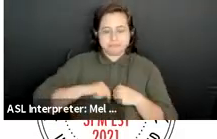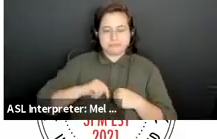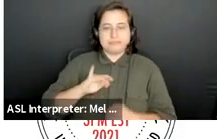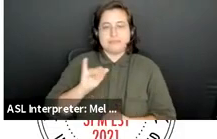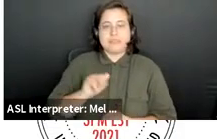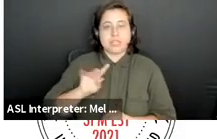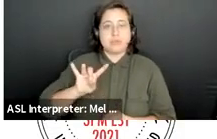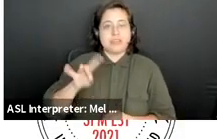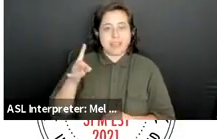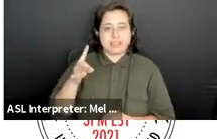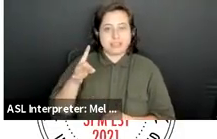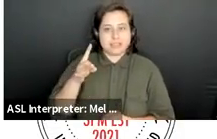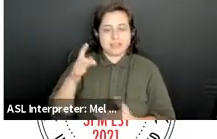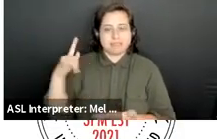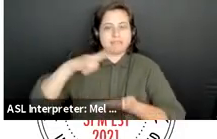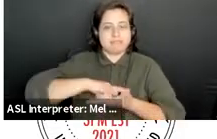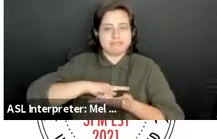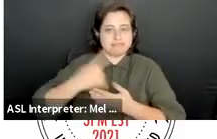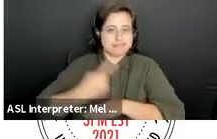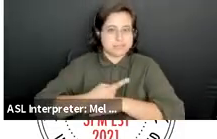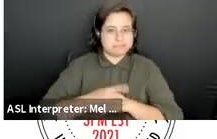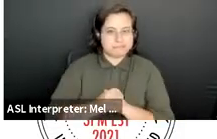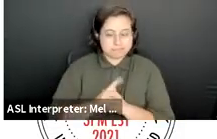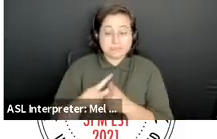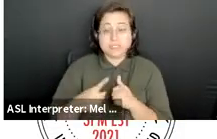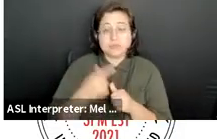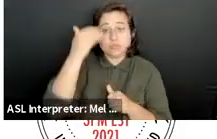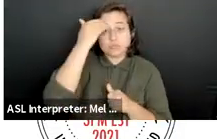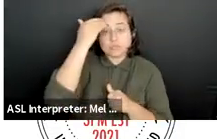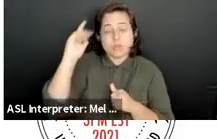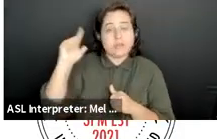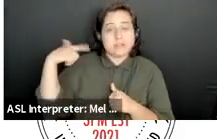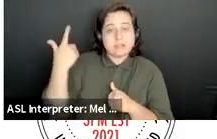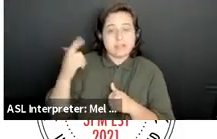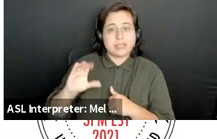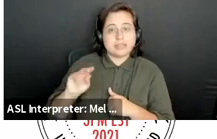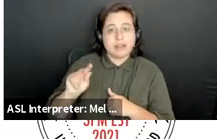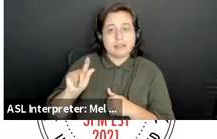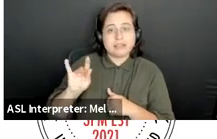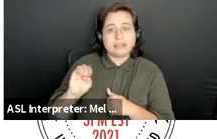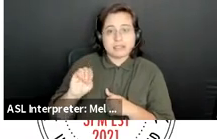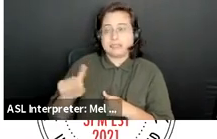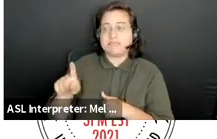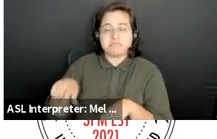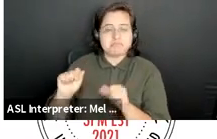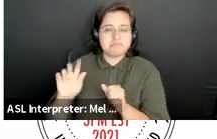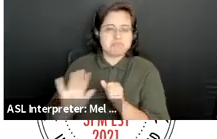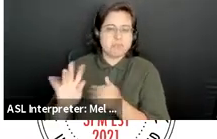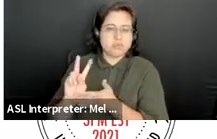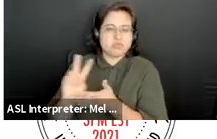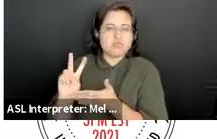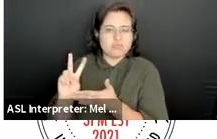date, the first thing we know is that currently the London consulate is taking roughly 2 weeks to process a national